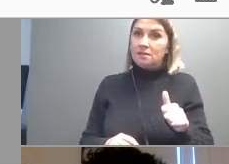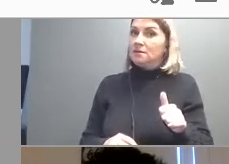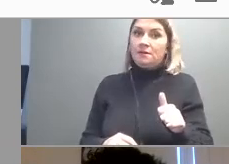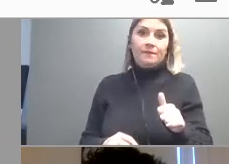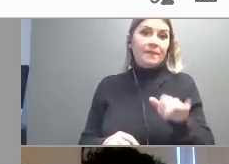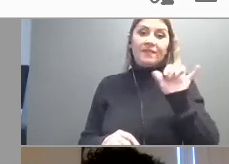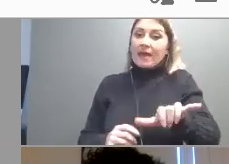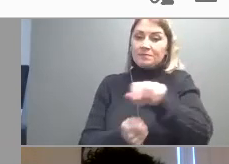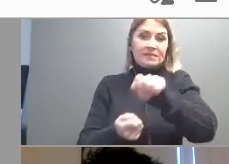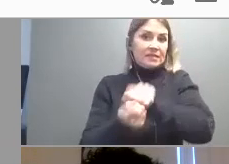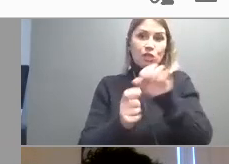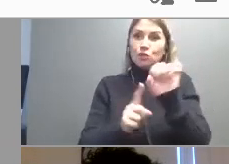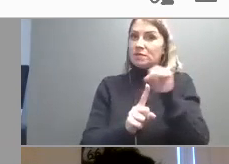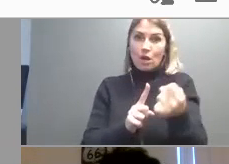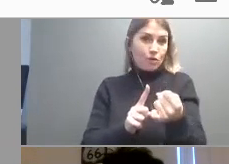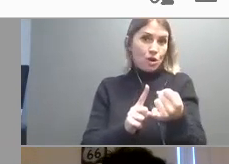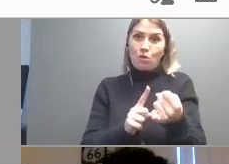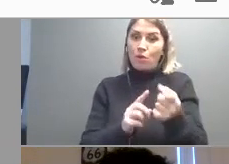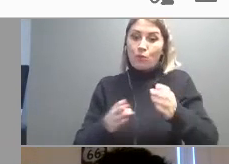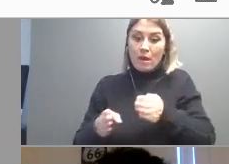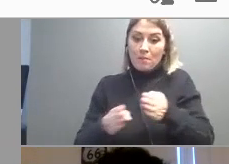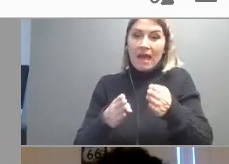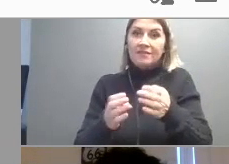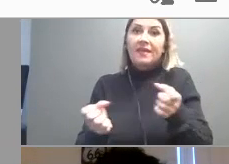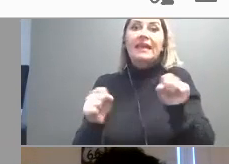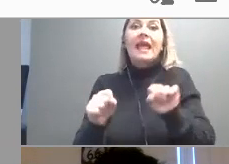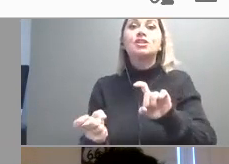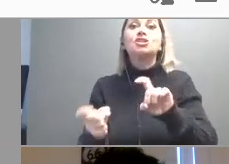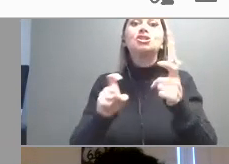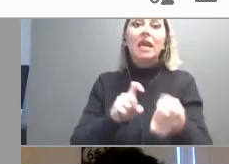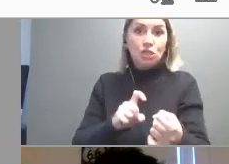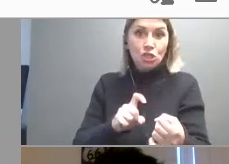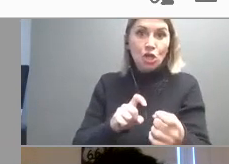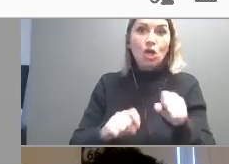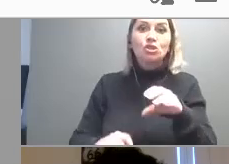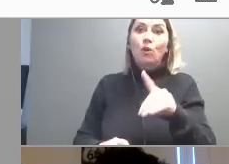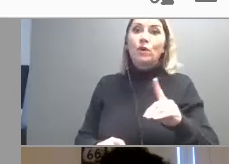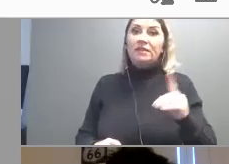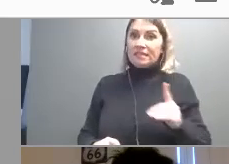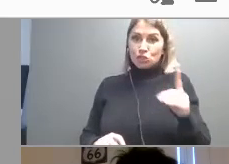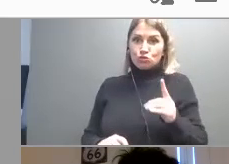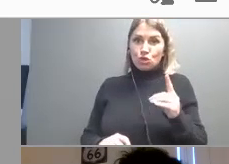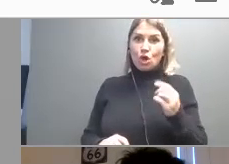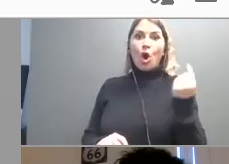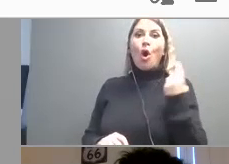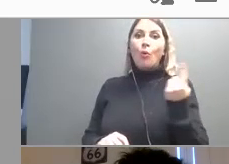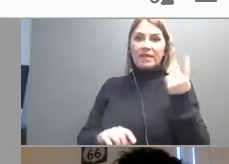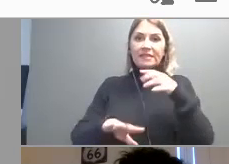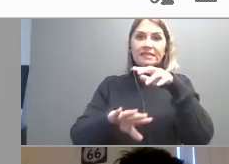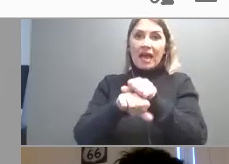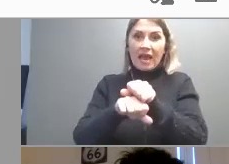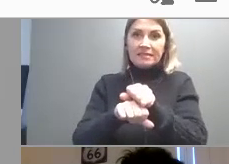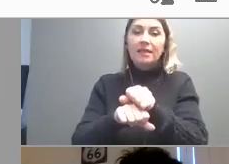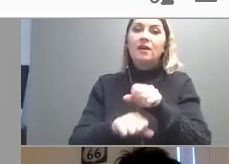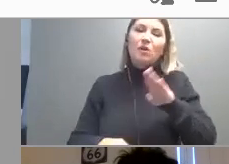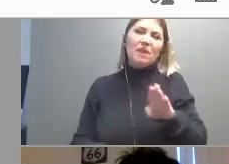this particular scenario where a path can change, so Dijkstra always assigns, in terms of